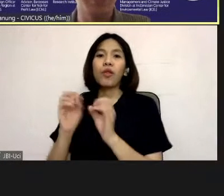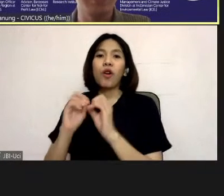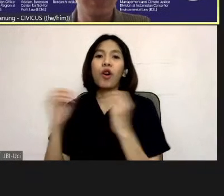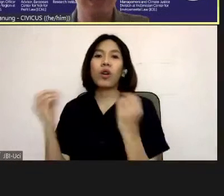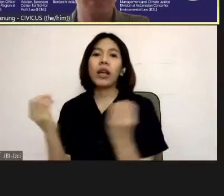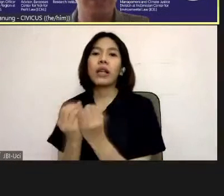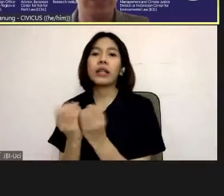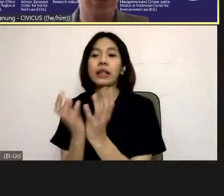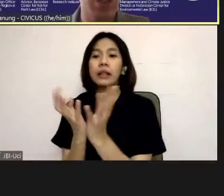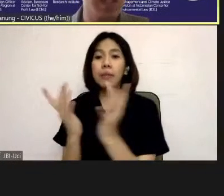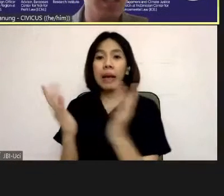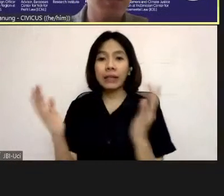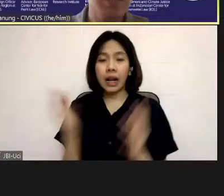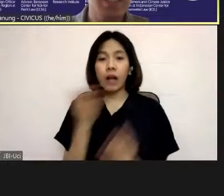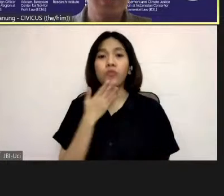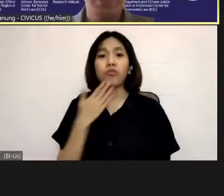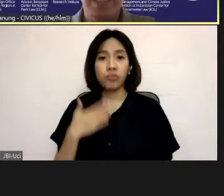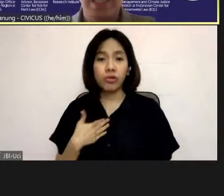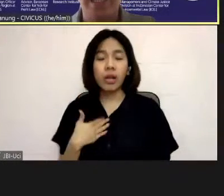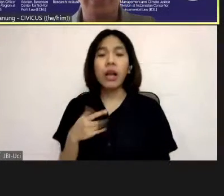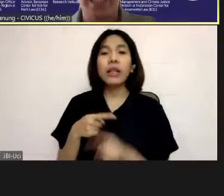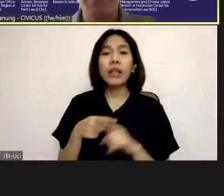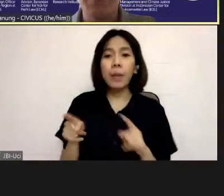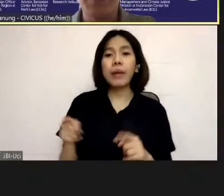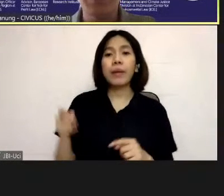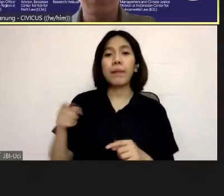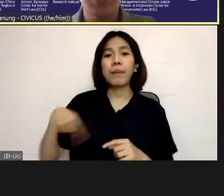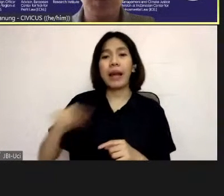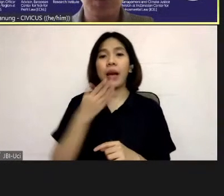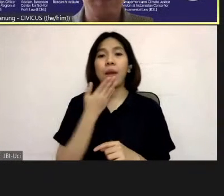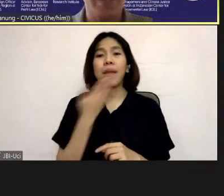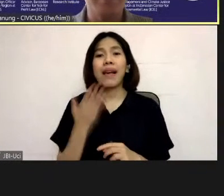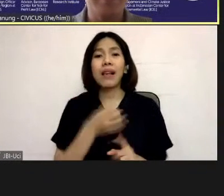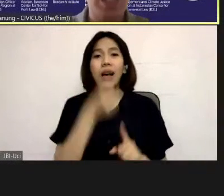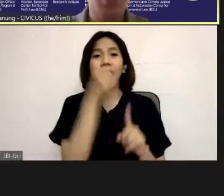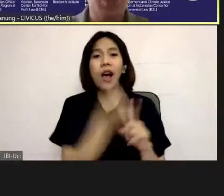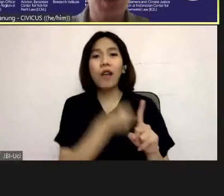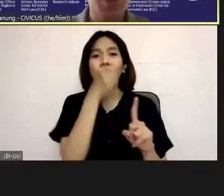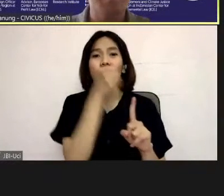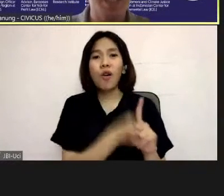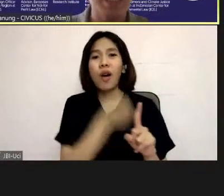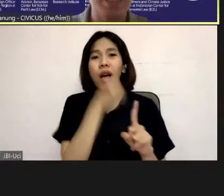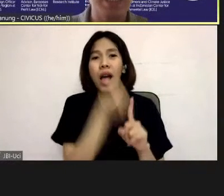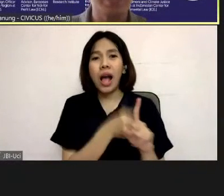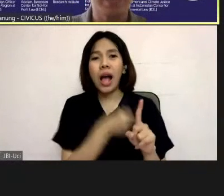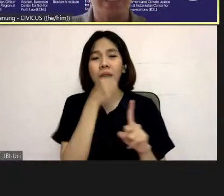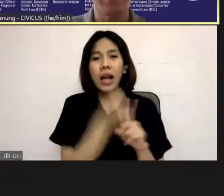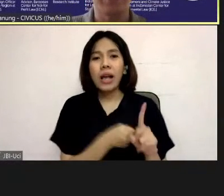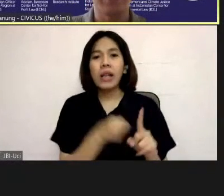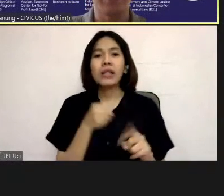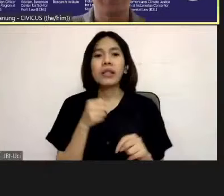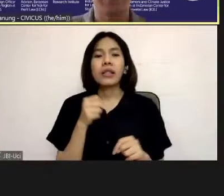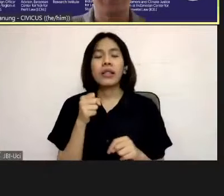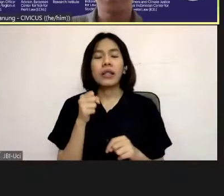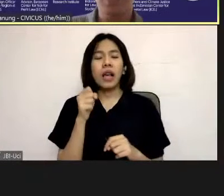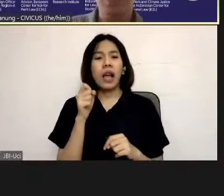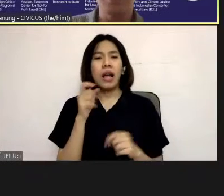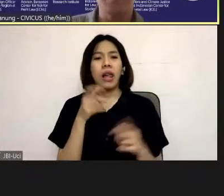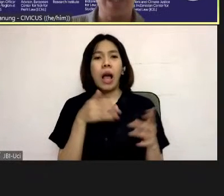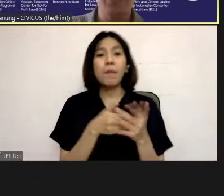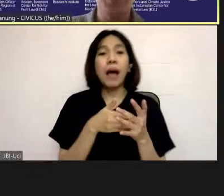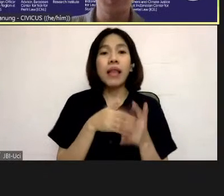society organization by the authorities, and heavy censorship and state-controlled media that